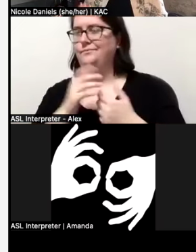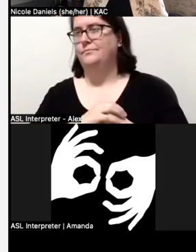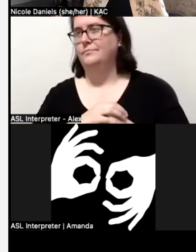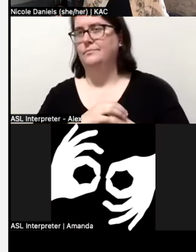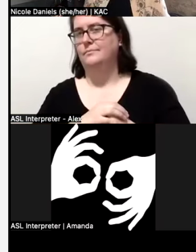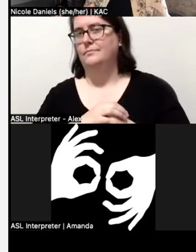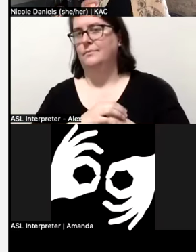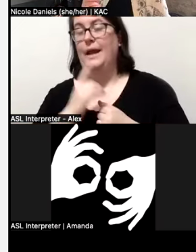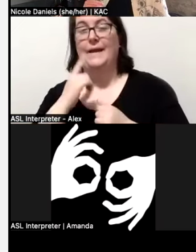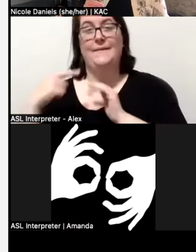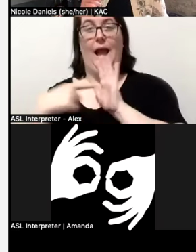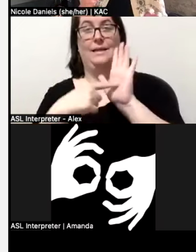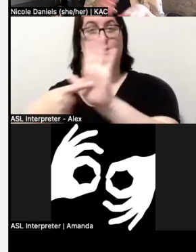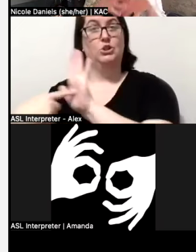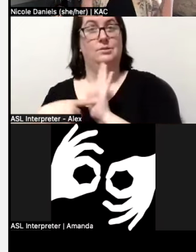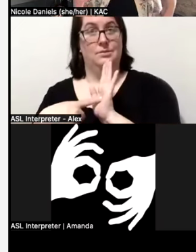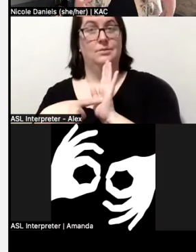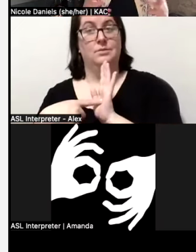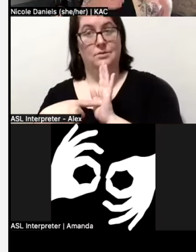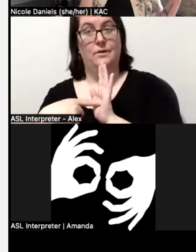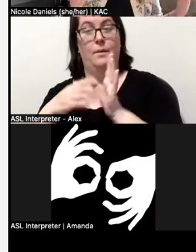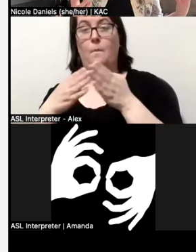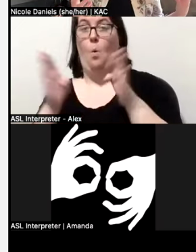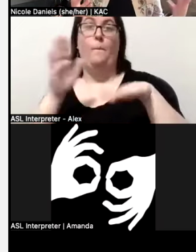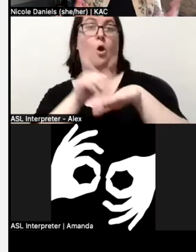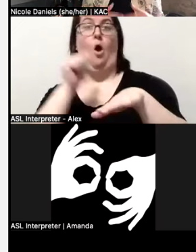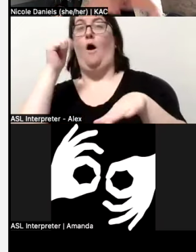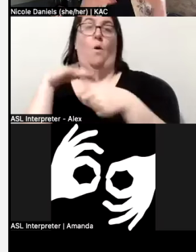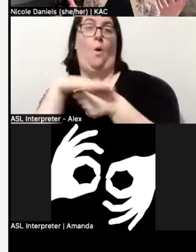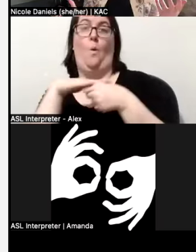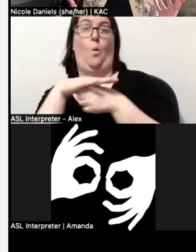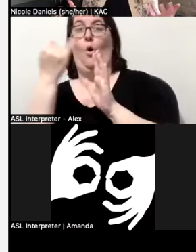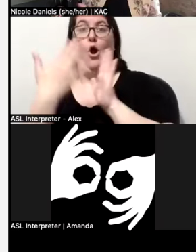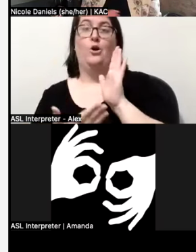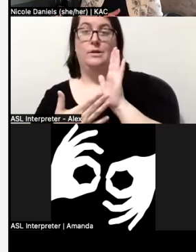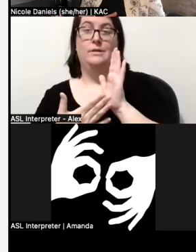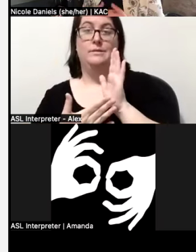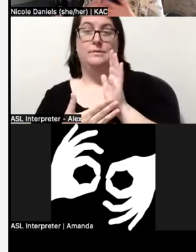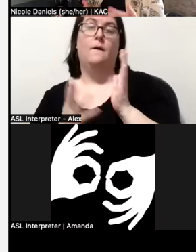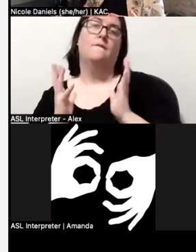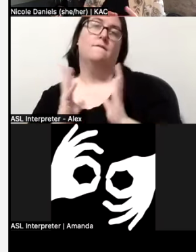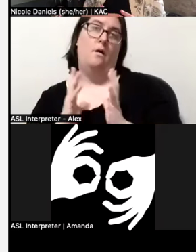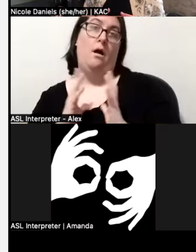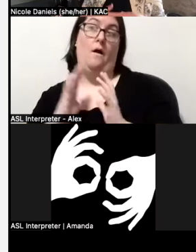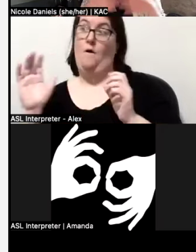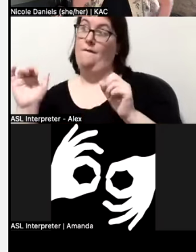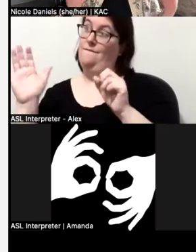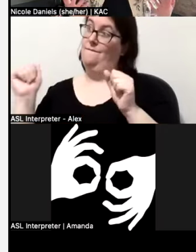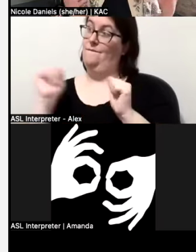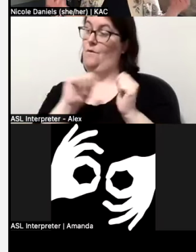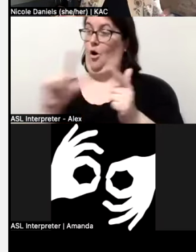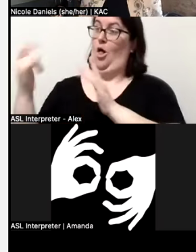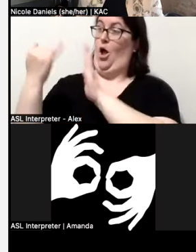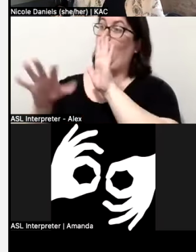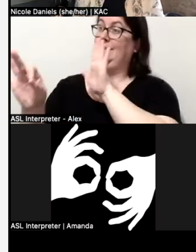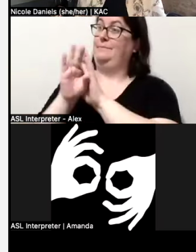an exhibition and you're doing an open call for local artists. Of course, you may not have all of those artists selected already. That's